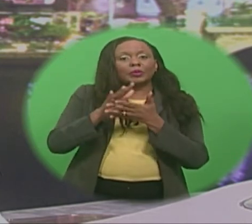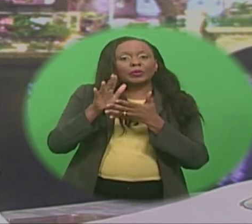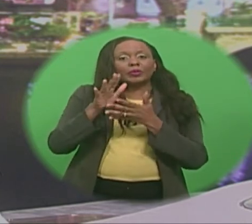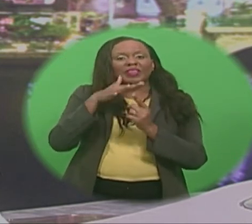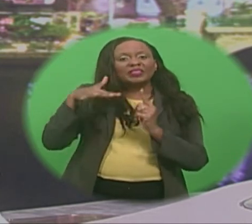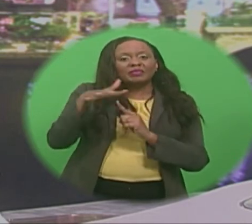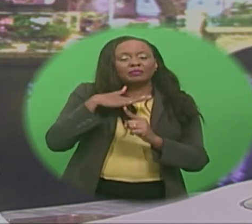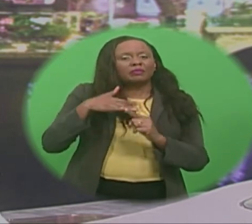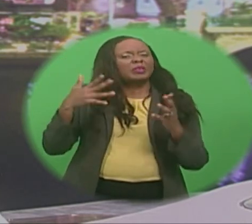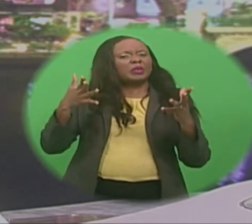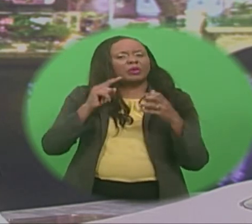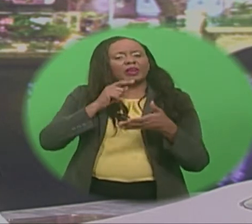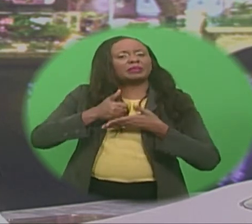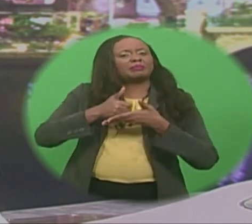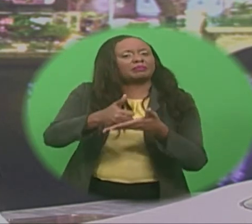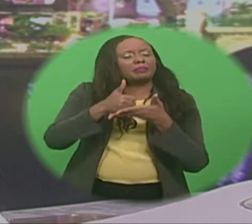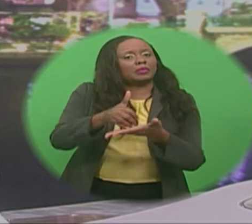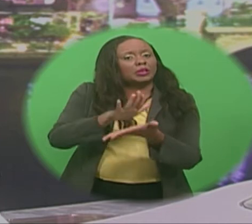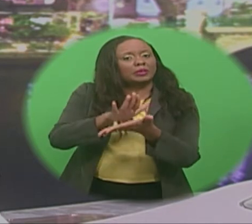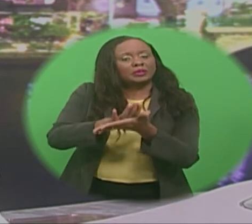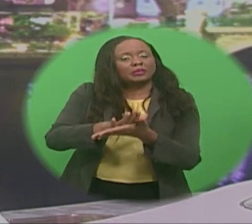an all-round effort to give back to the school.